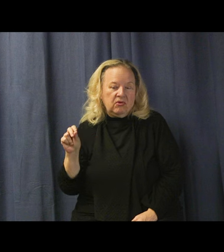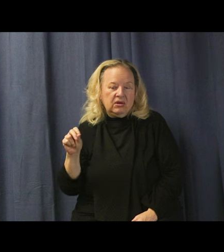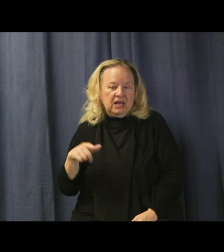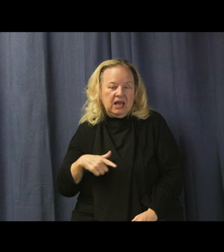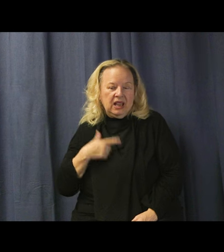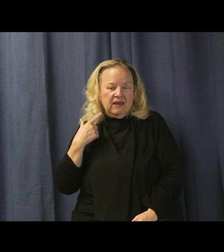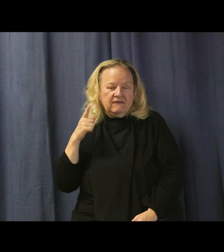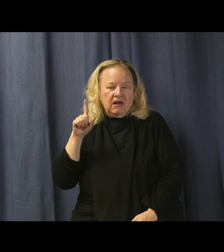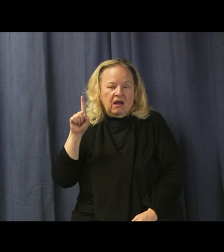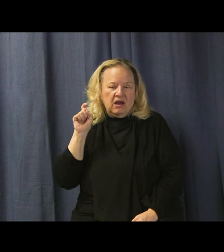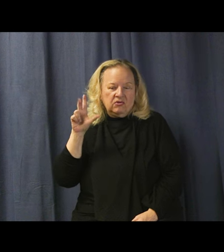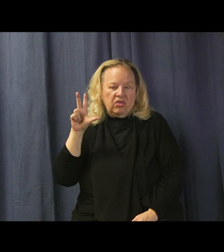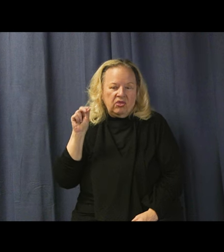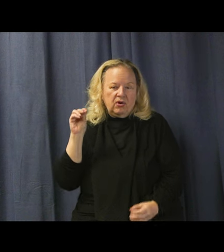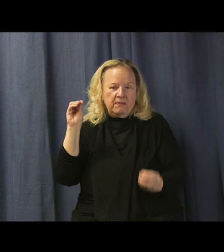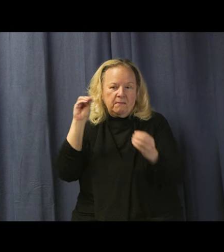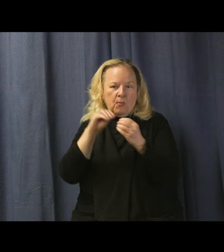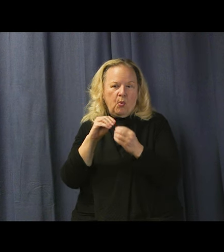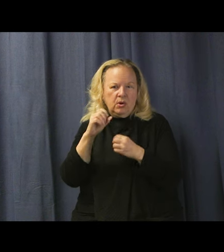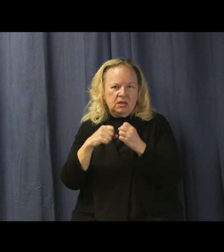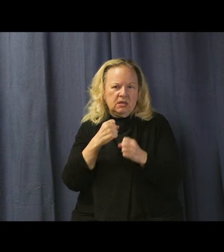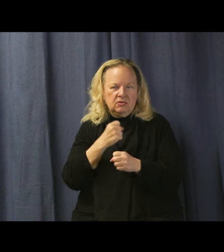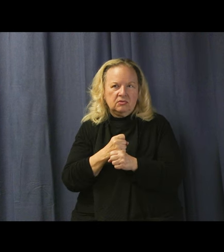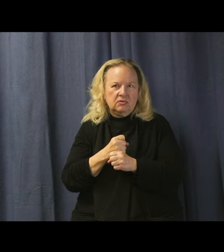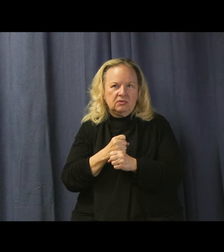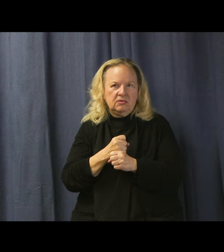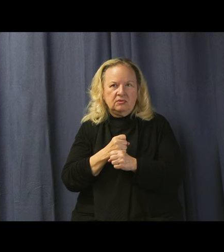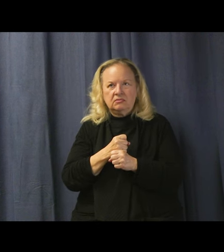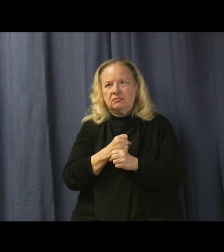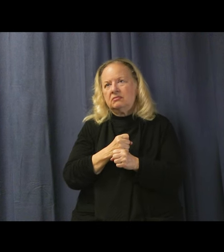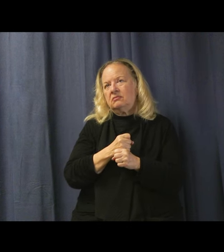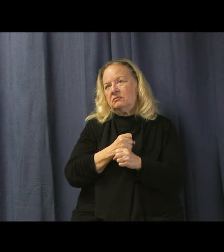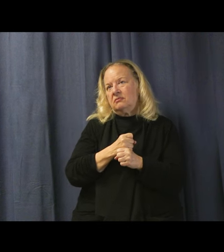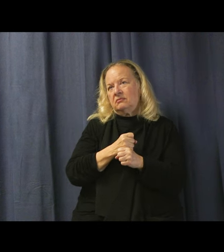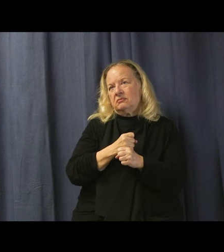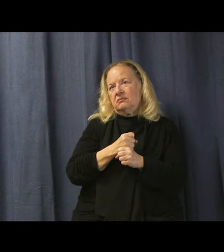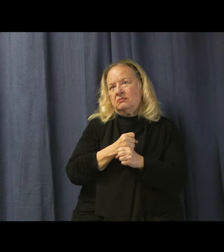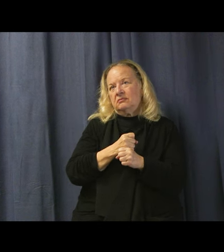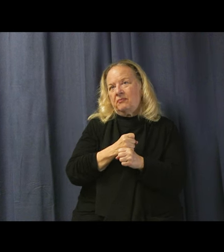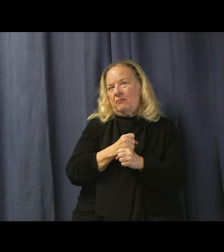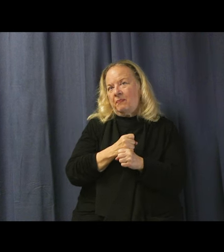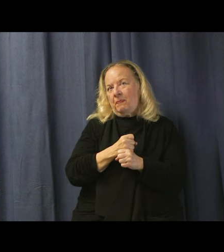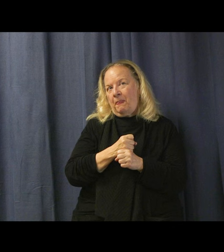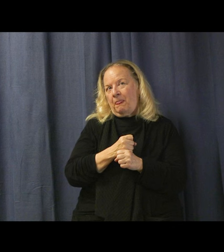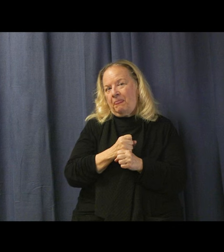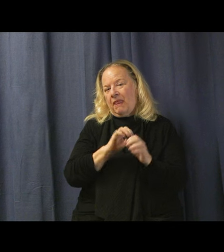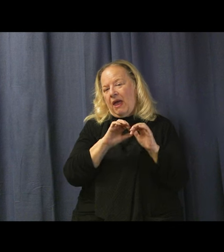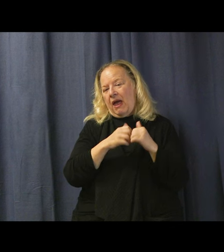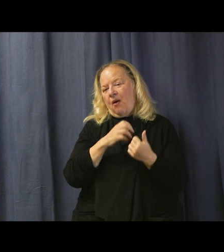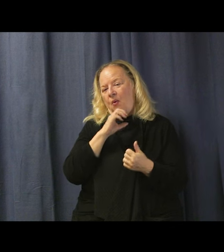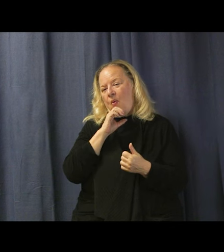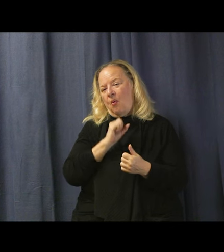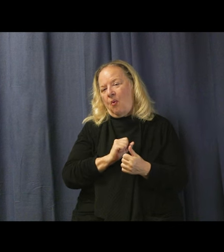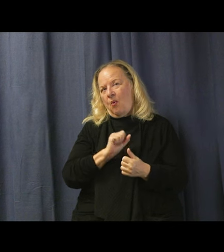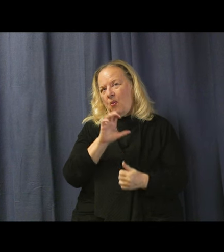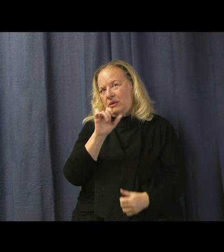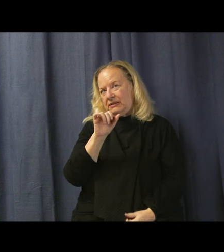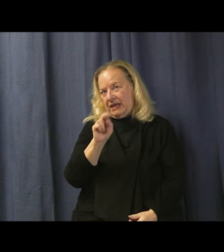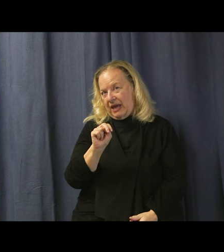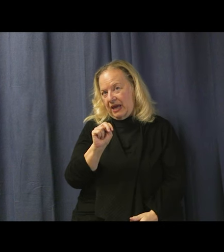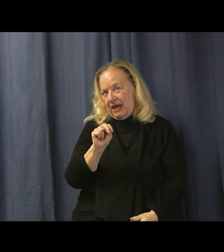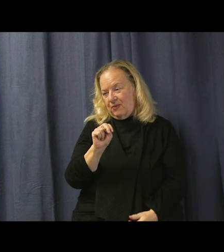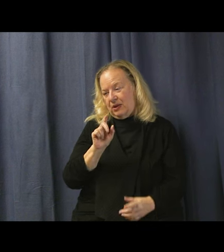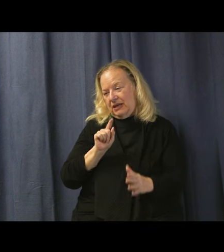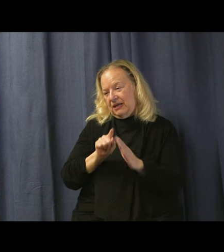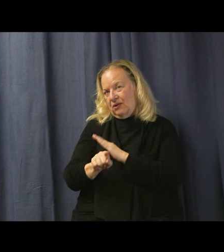lived 130 more years. Are you following me? So how old was Cain when he